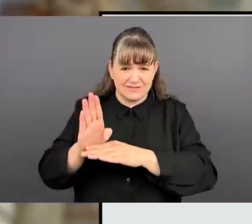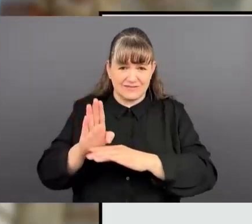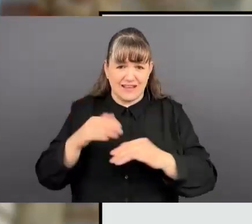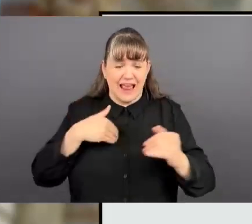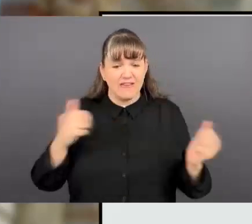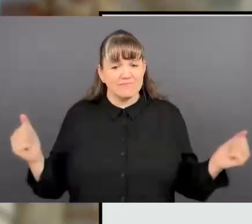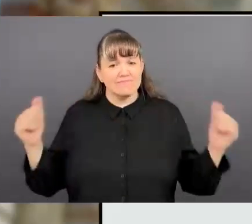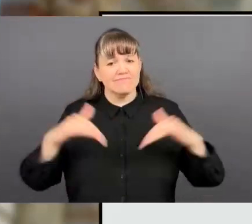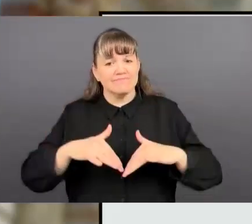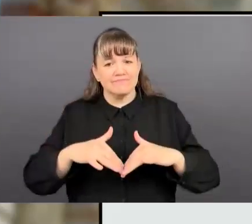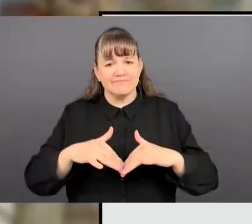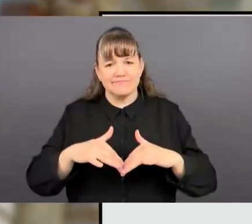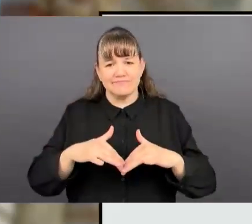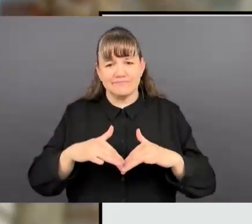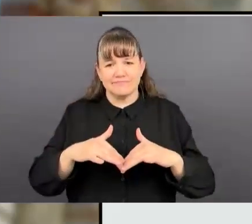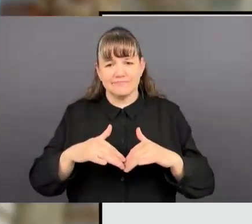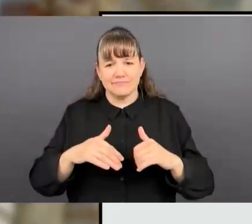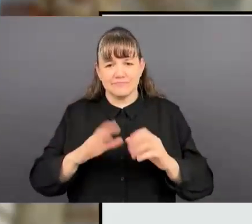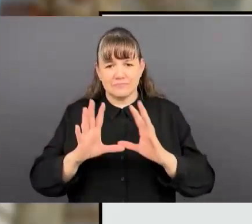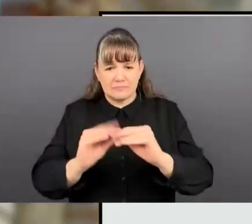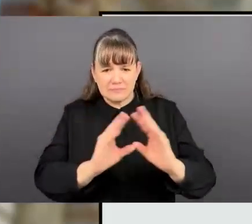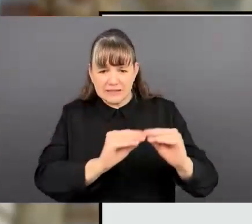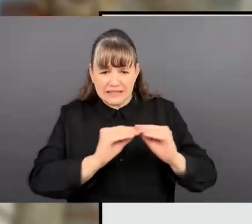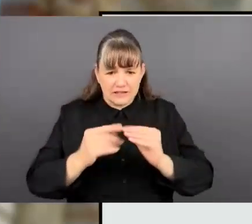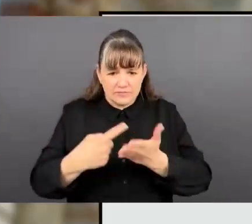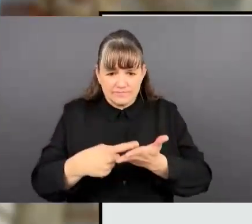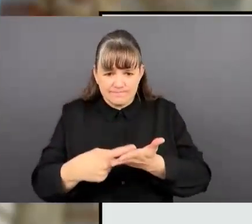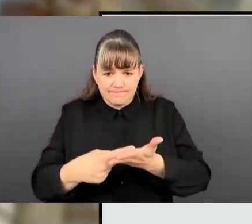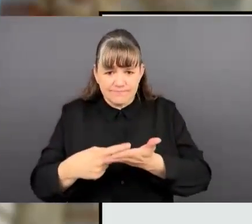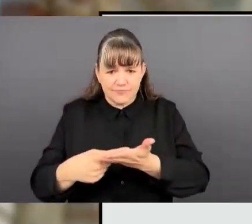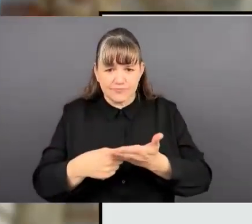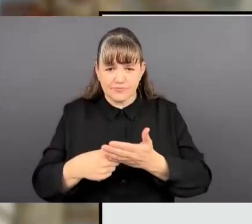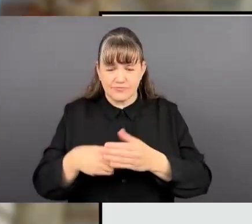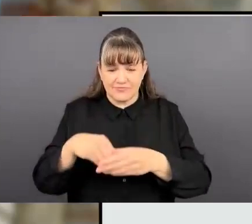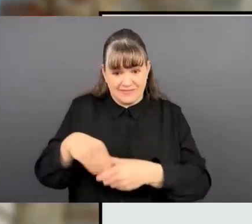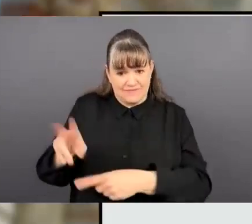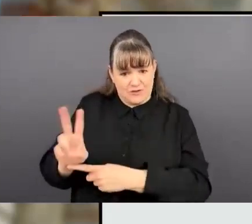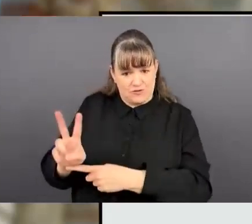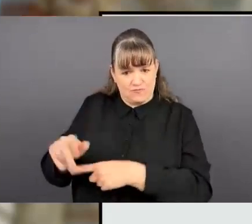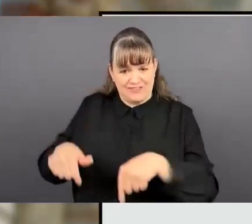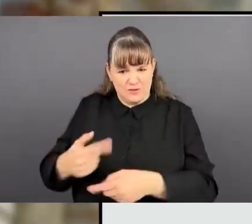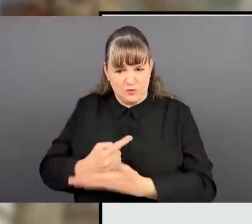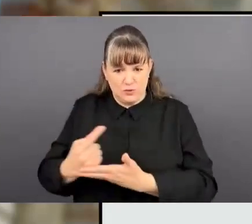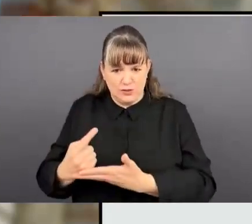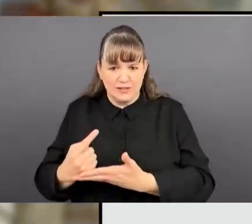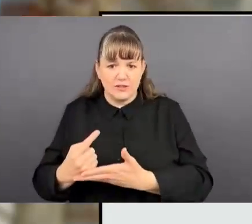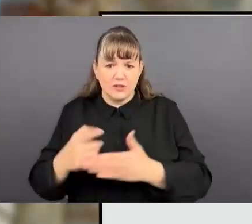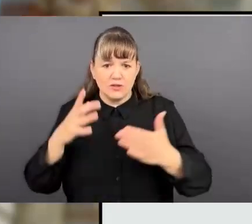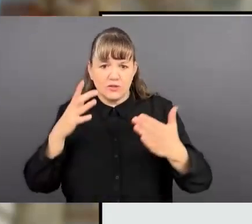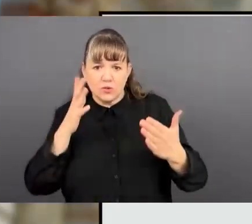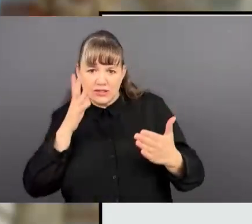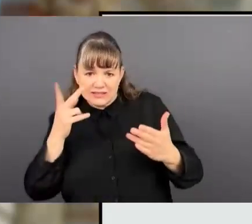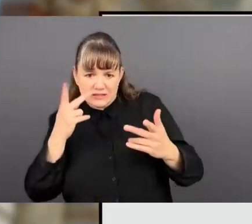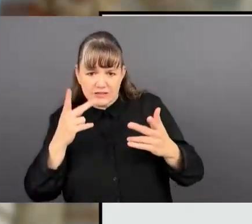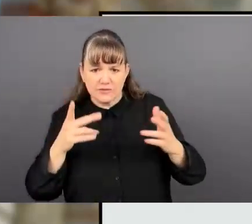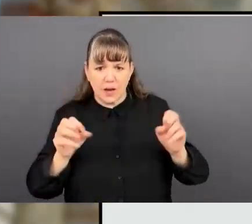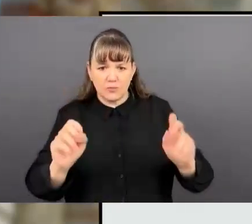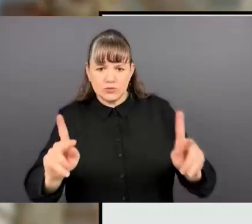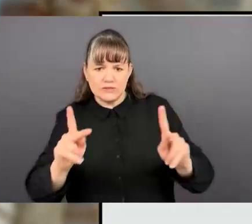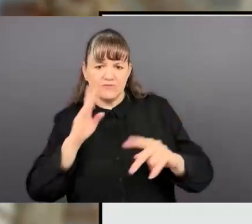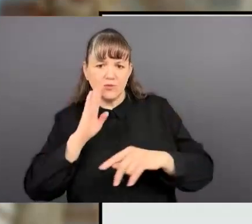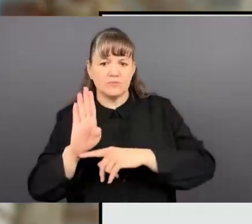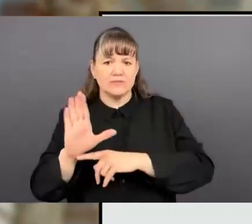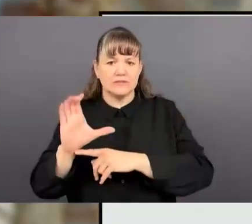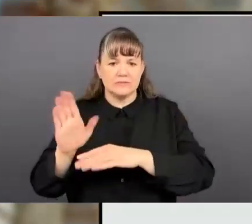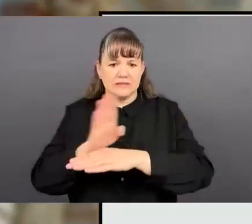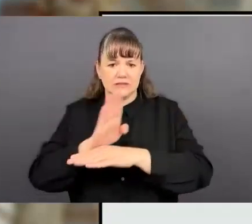see really important opportunities for BC businesses in markets around the world. The reason we're going on the Asia mission